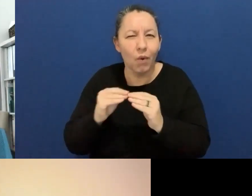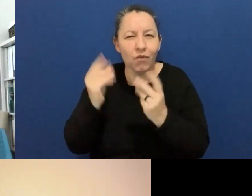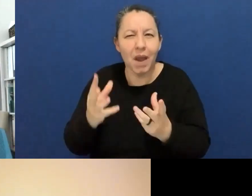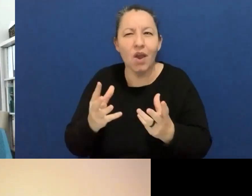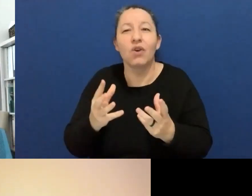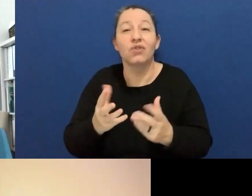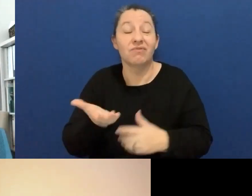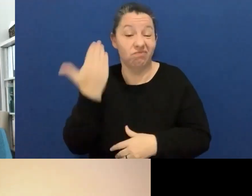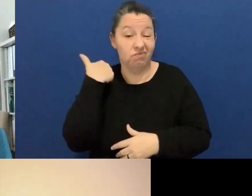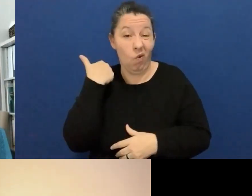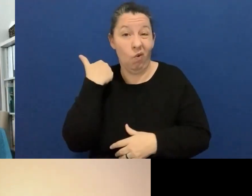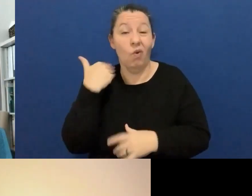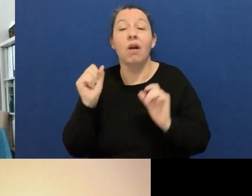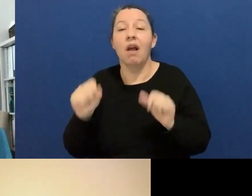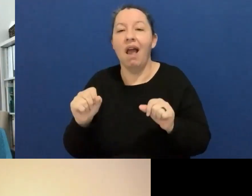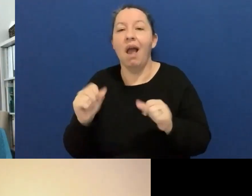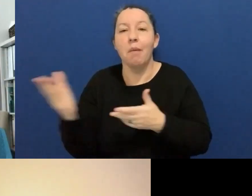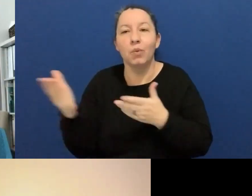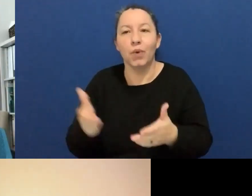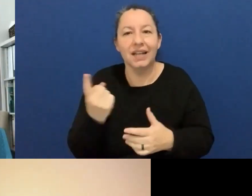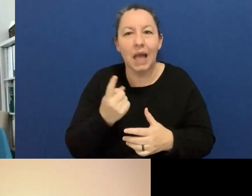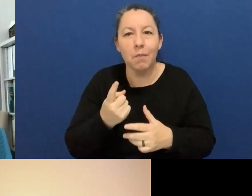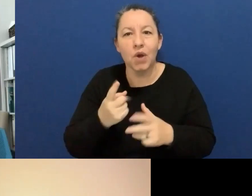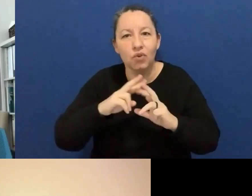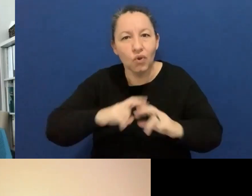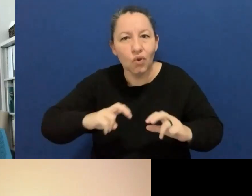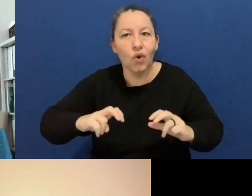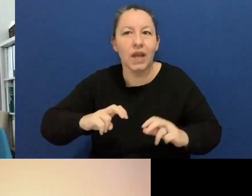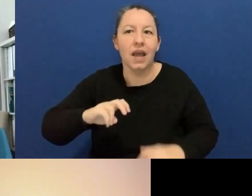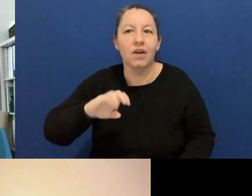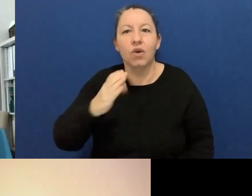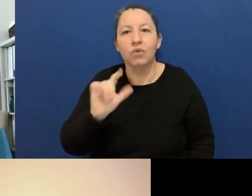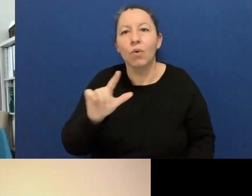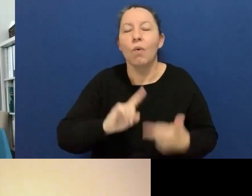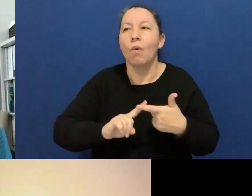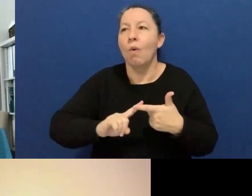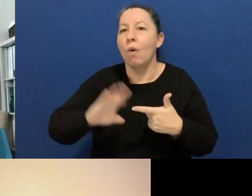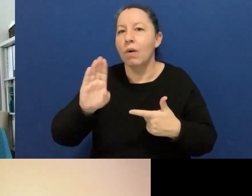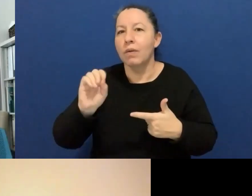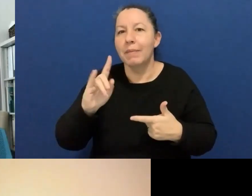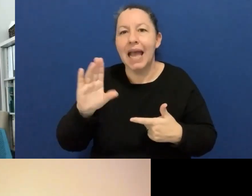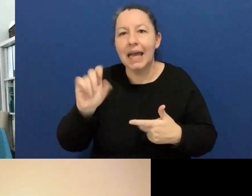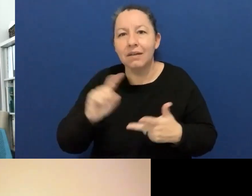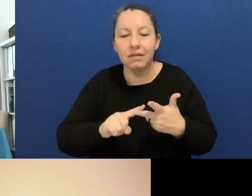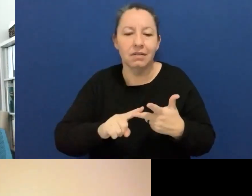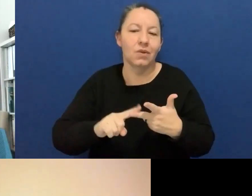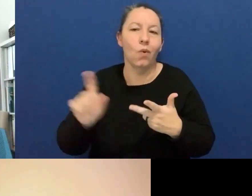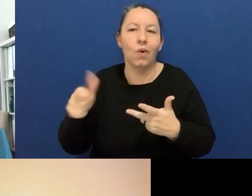able to bring in somebody to just look at our charcoal or somebody to look at our botanicals or bring in a conservator to help us with stelae